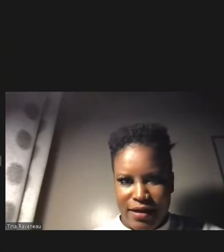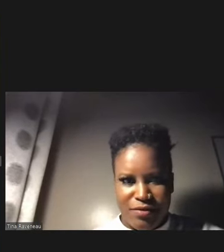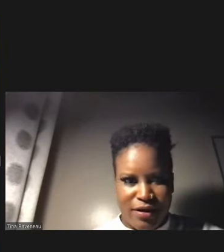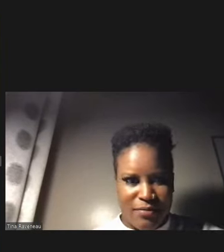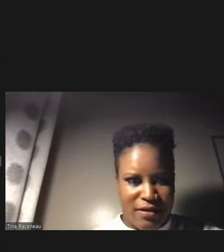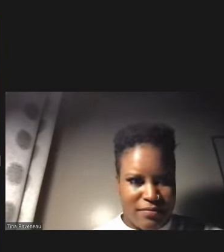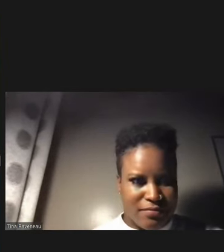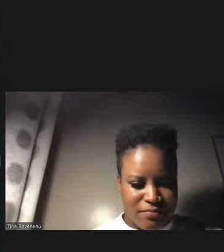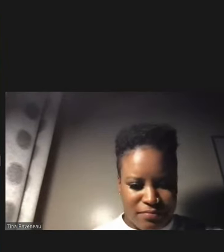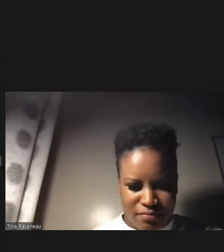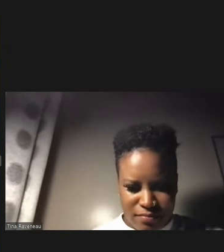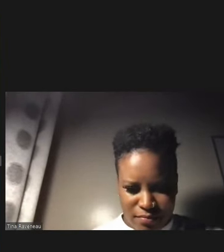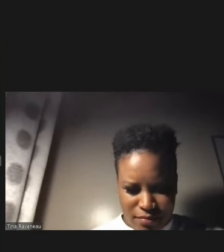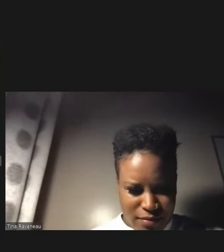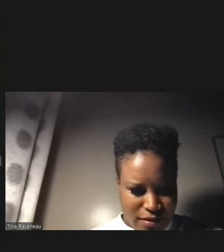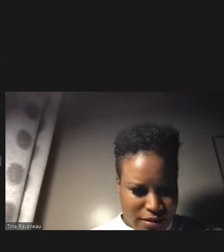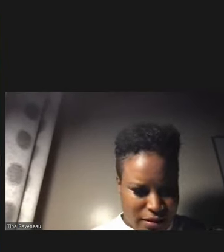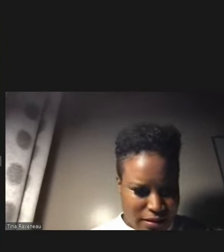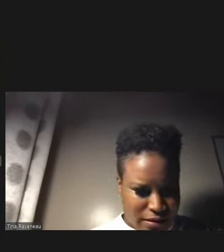Hi, can you hear me?